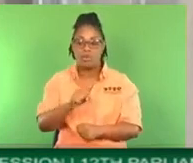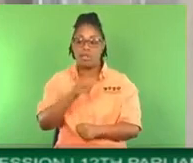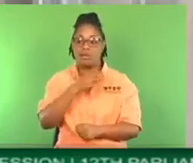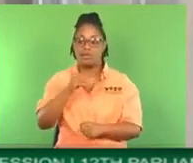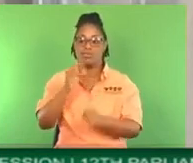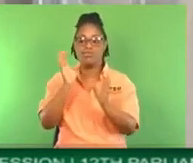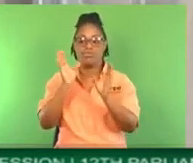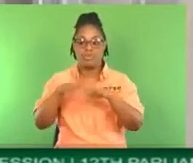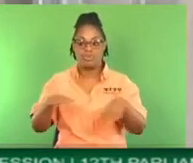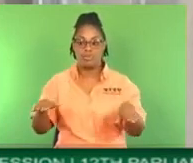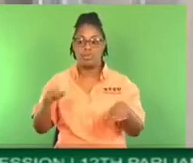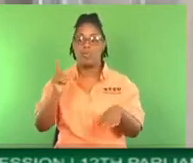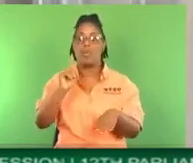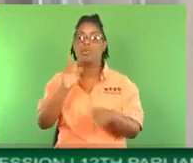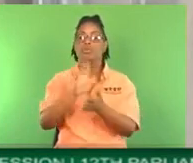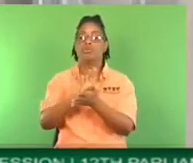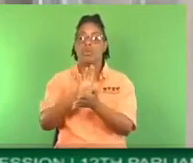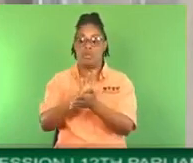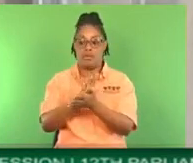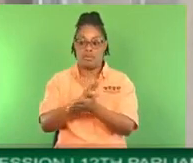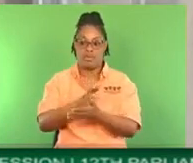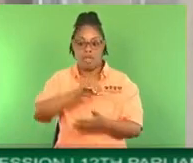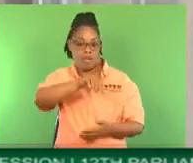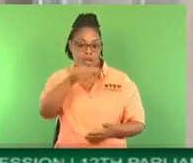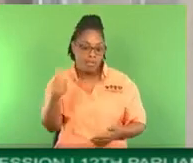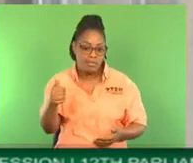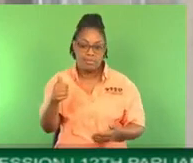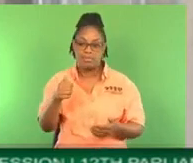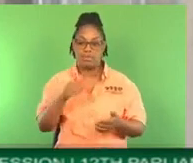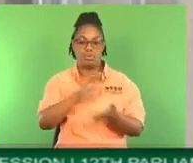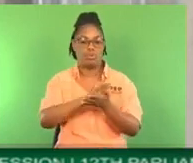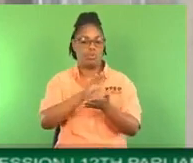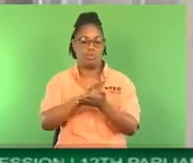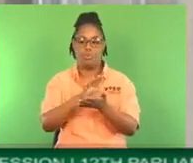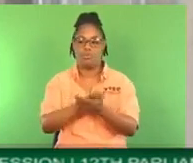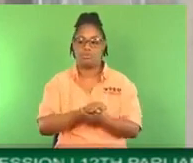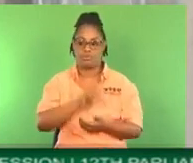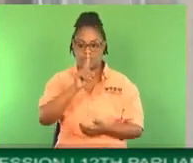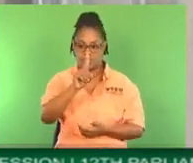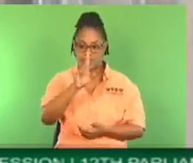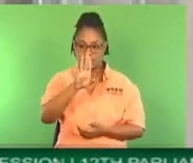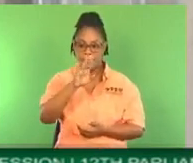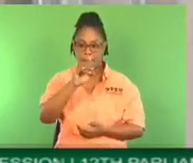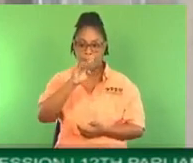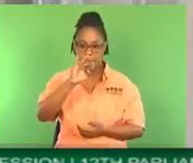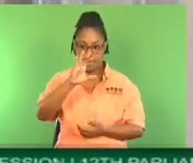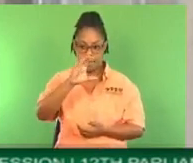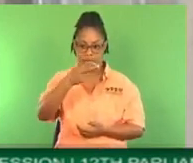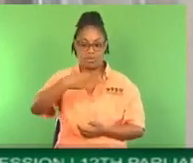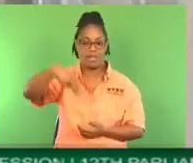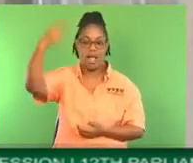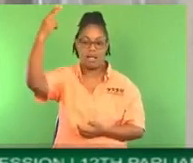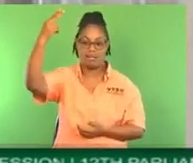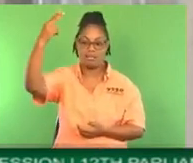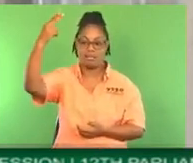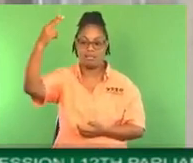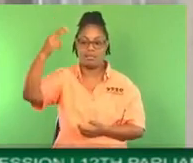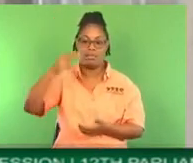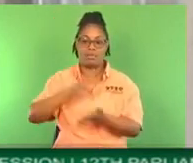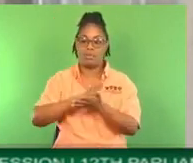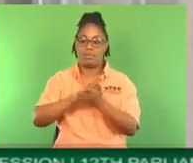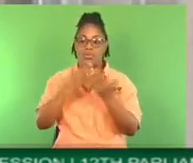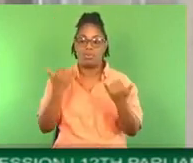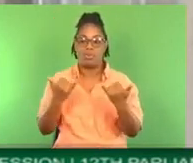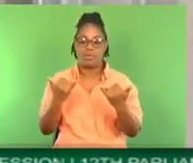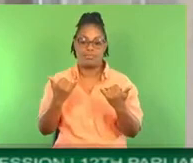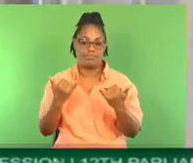at Grosvenor Presbyterian School. First was the Beach High School, now, well, Sangre